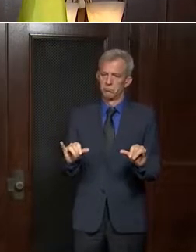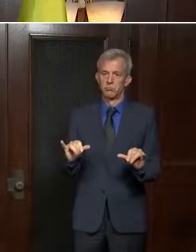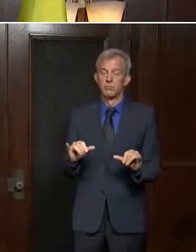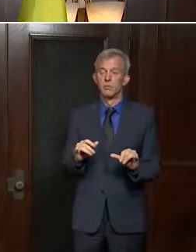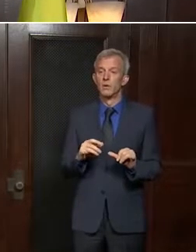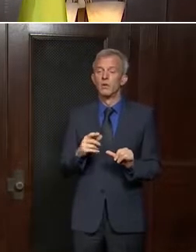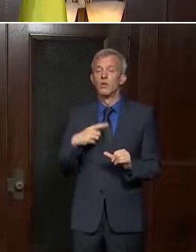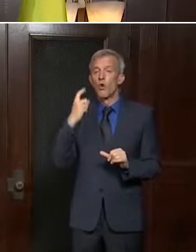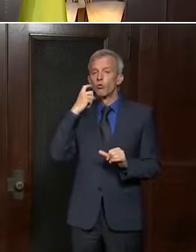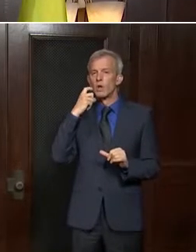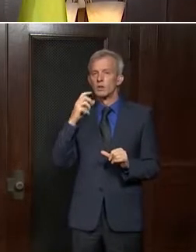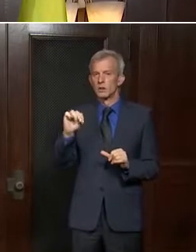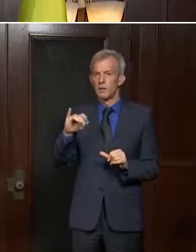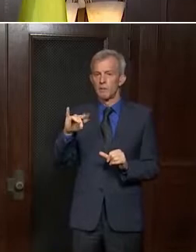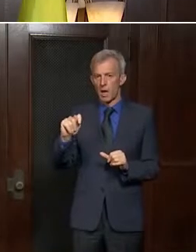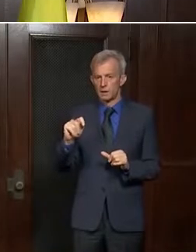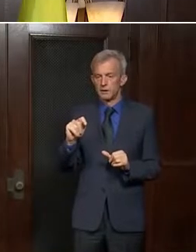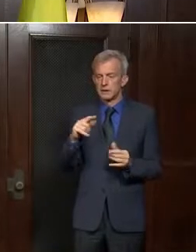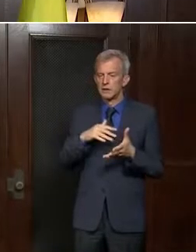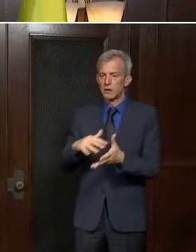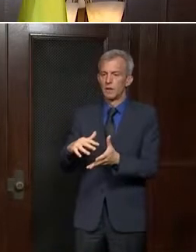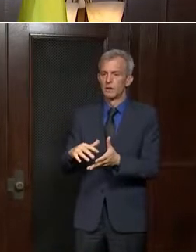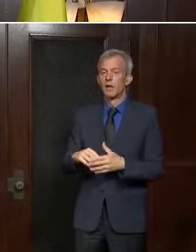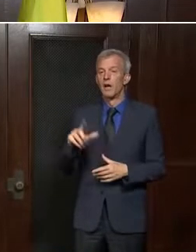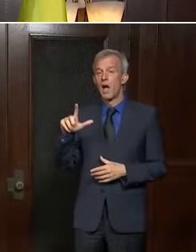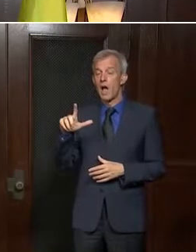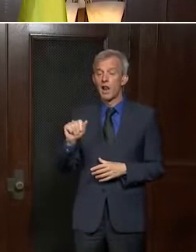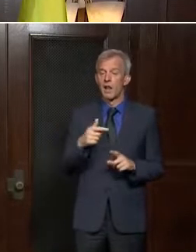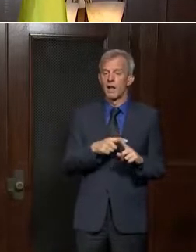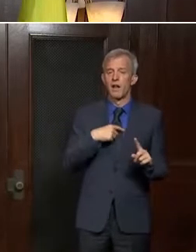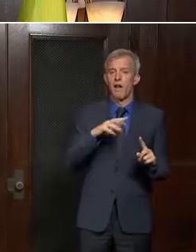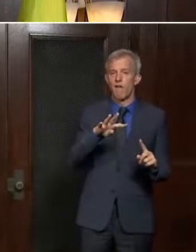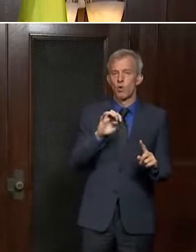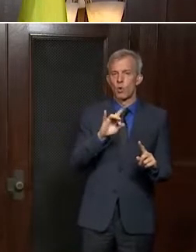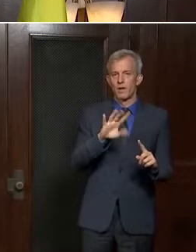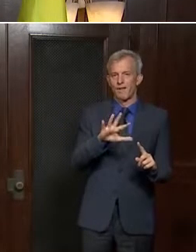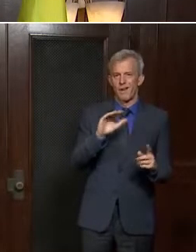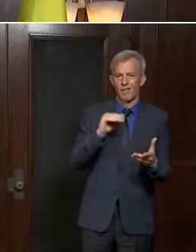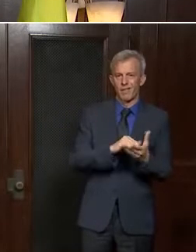to a recent MIT Federal Reserve Bank study, LA suffered